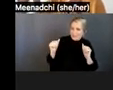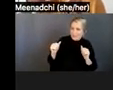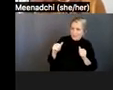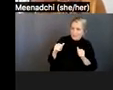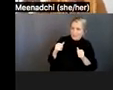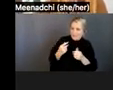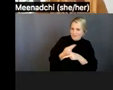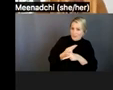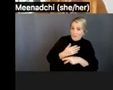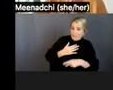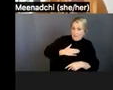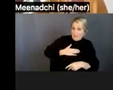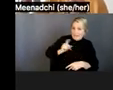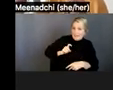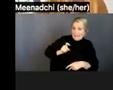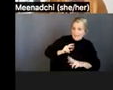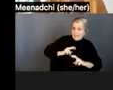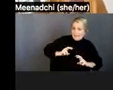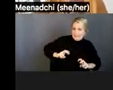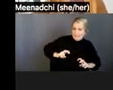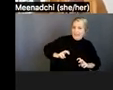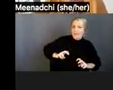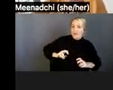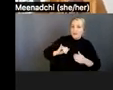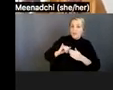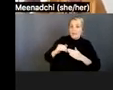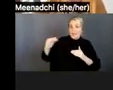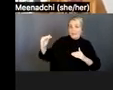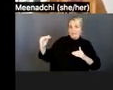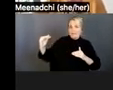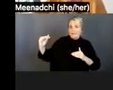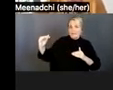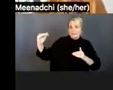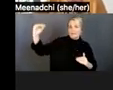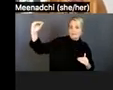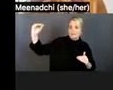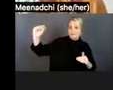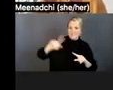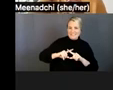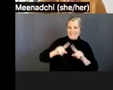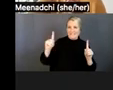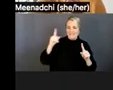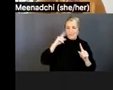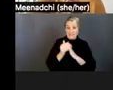needs. That dissonance in skill level can make things difficult.